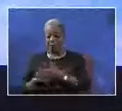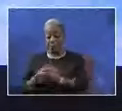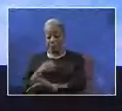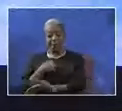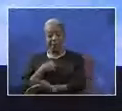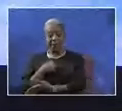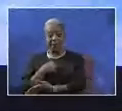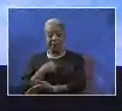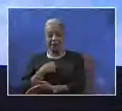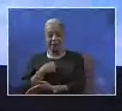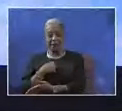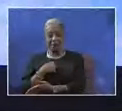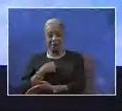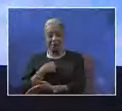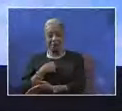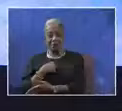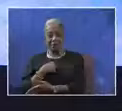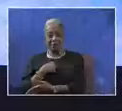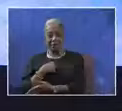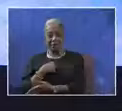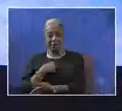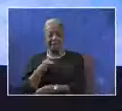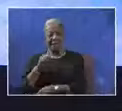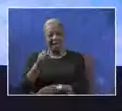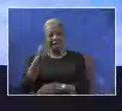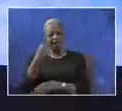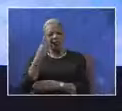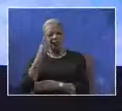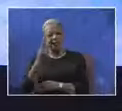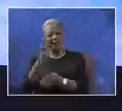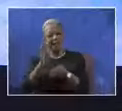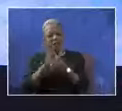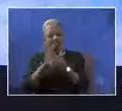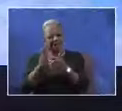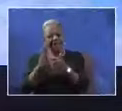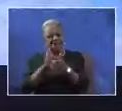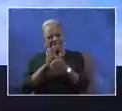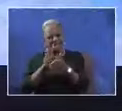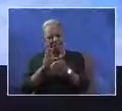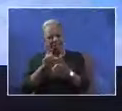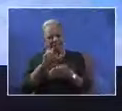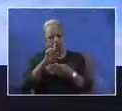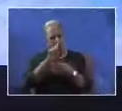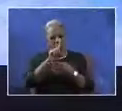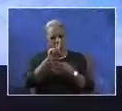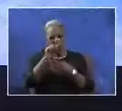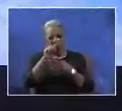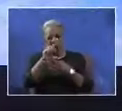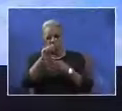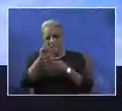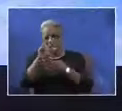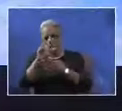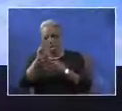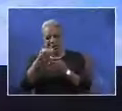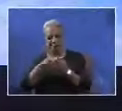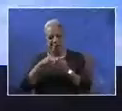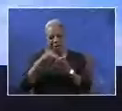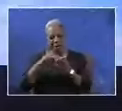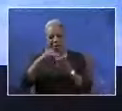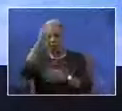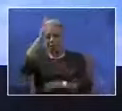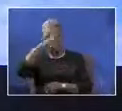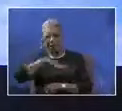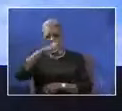it. And you saw the census. 1.3 million men could be